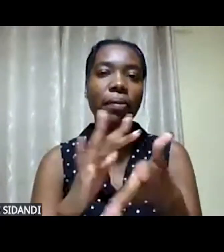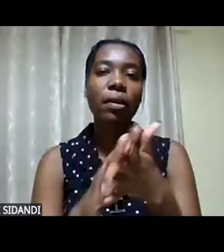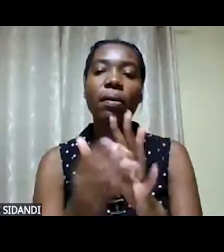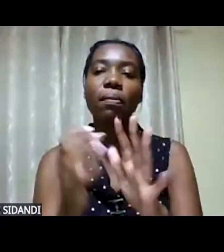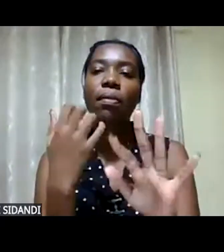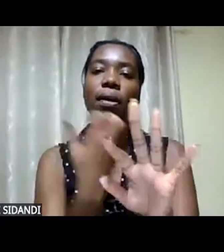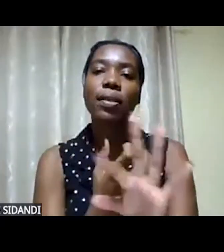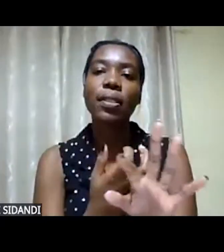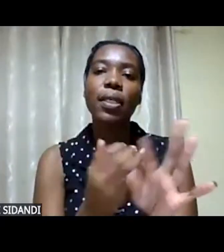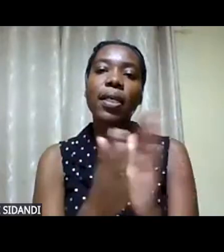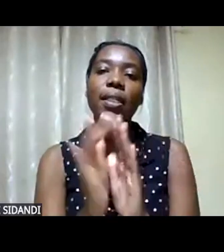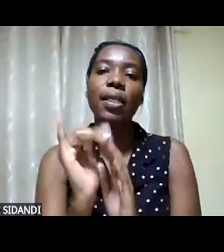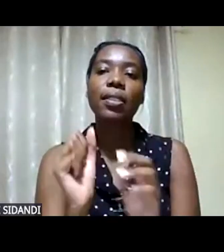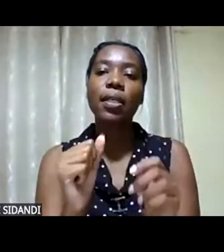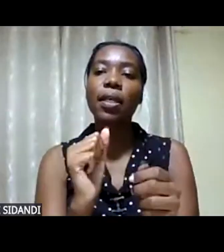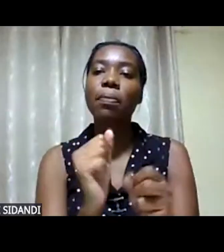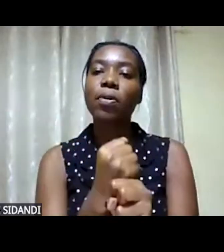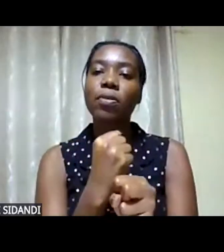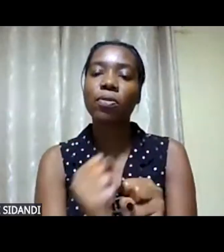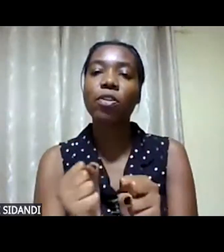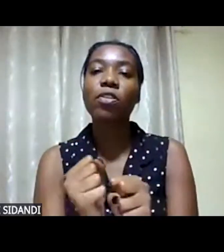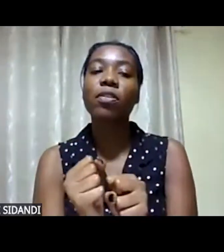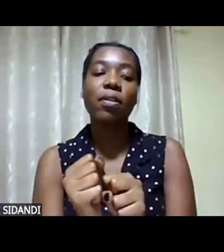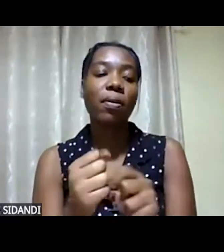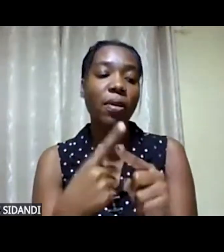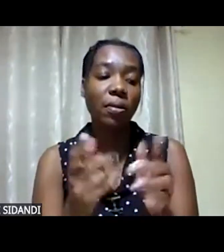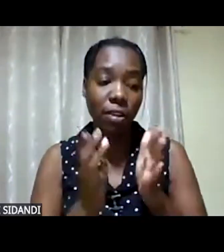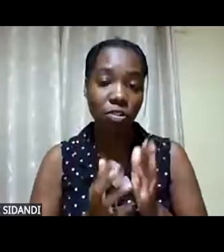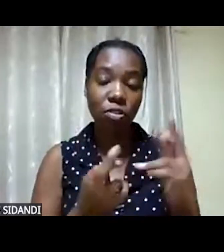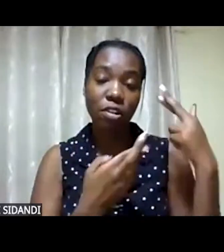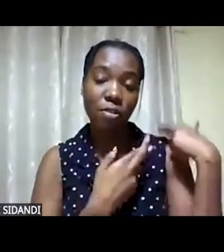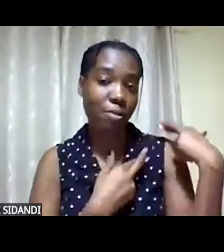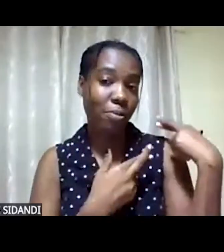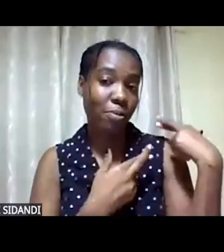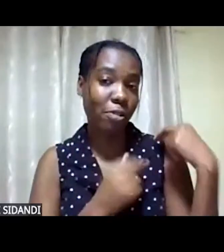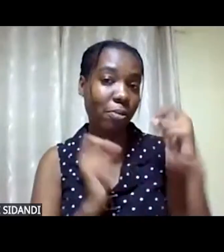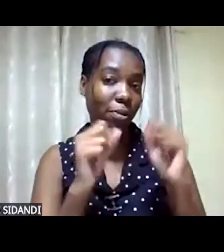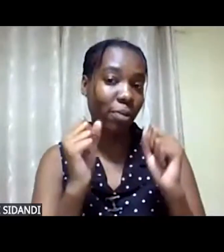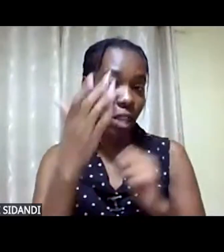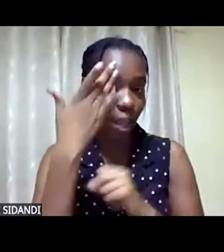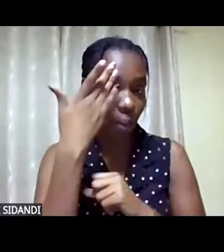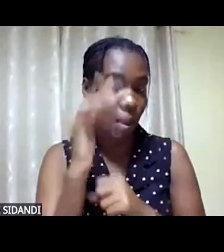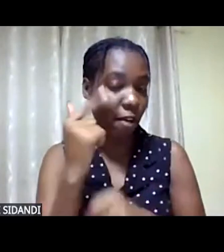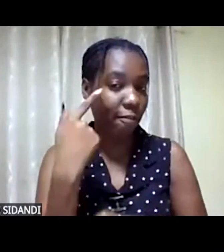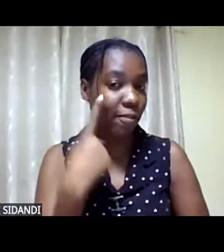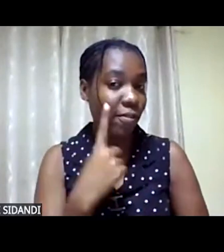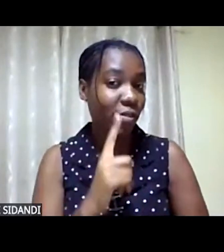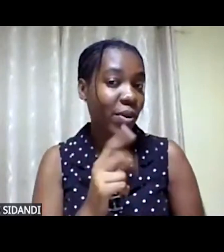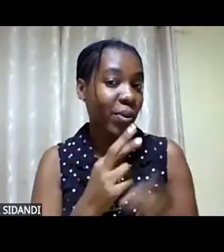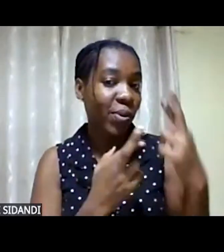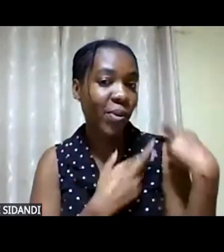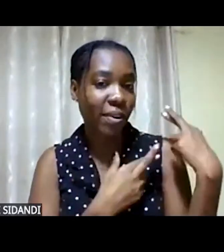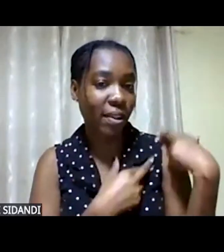just impossible at that point unless the person in charge is aware of their role in it.